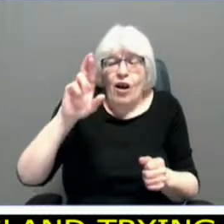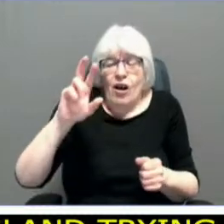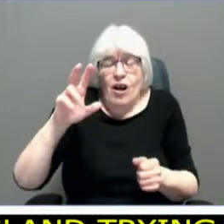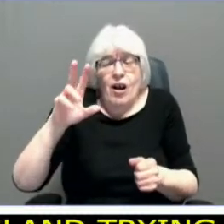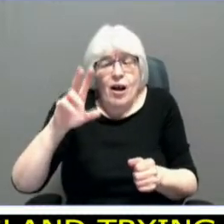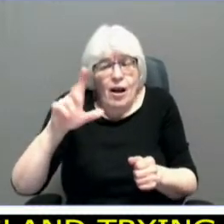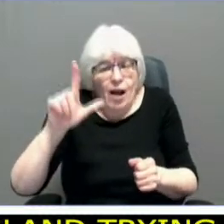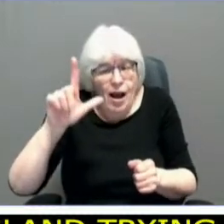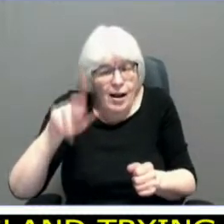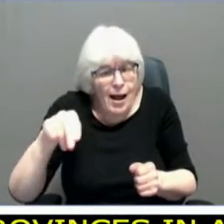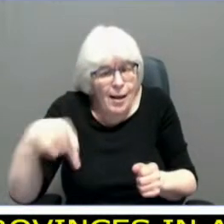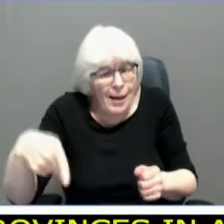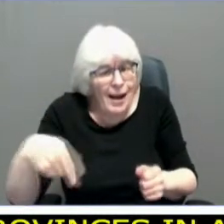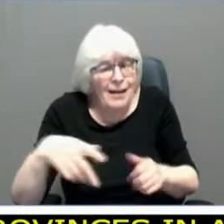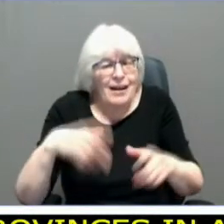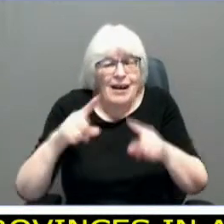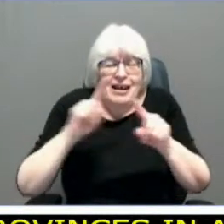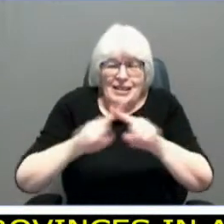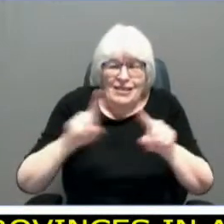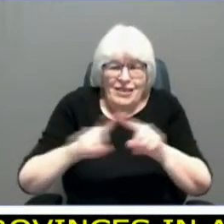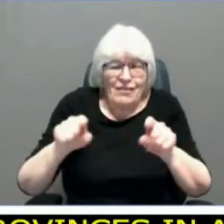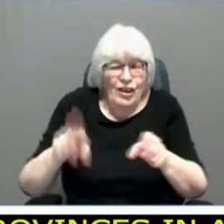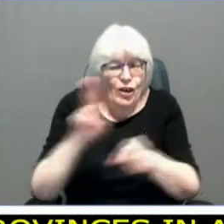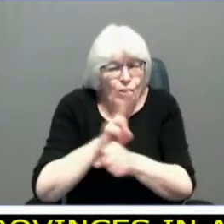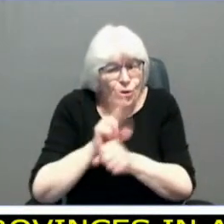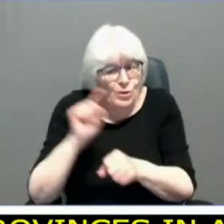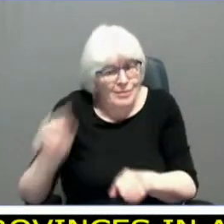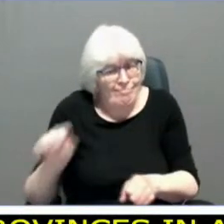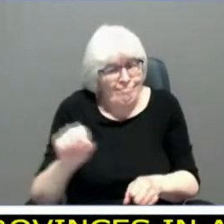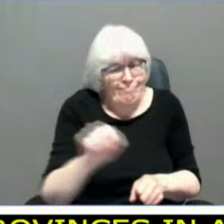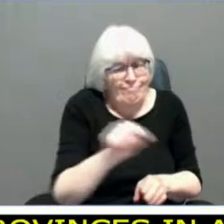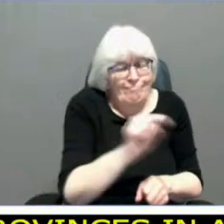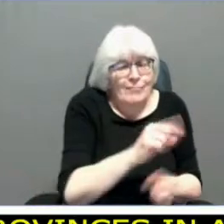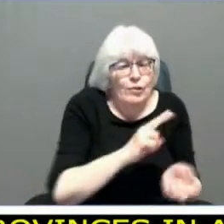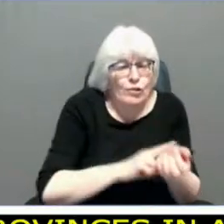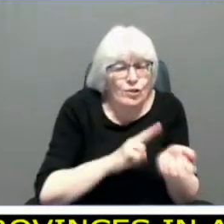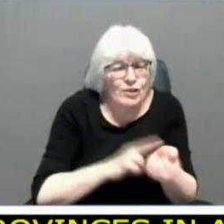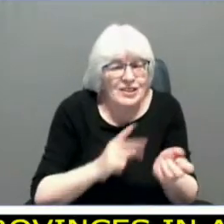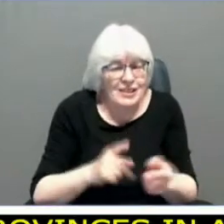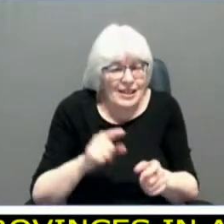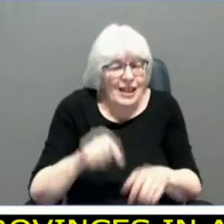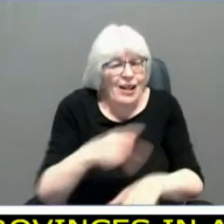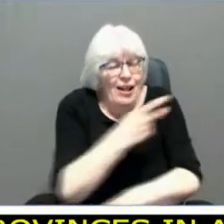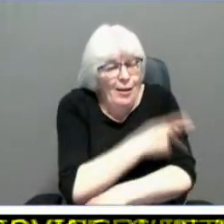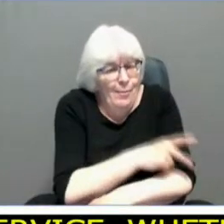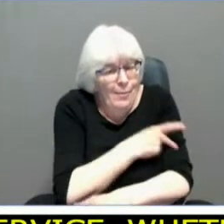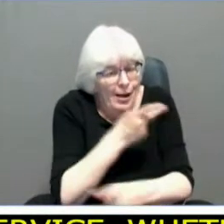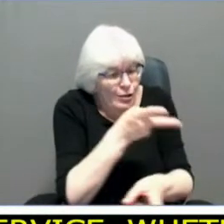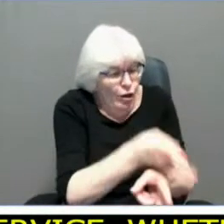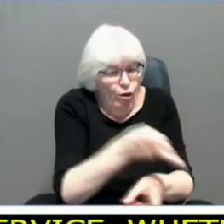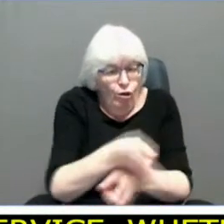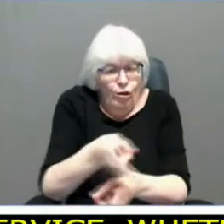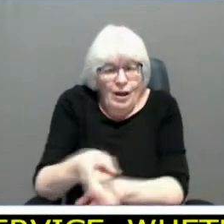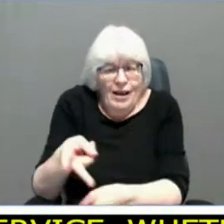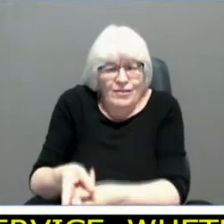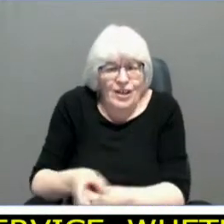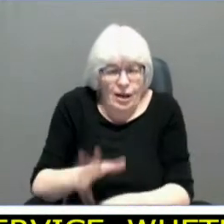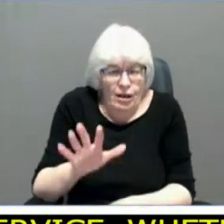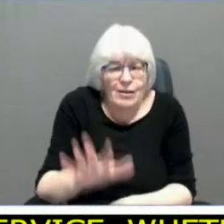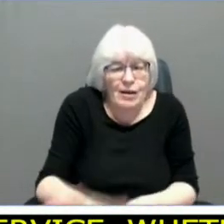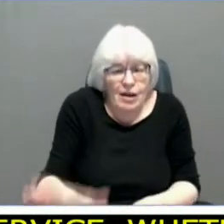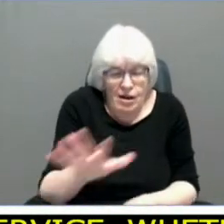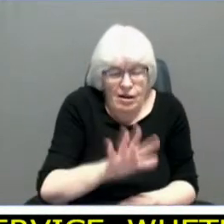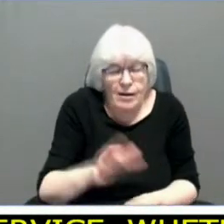system to make sure that there's patient care for Islanders. And as Prince Edward Island, I mean, we've utilized